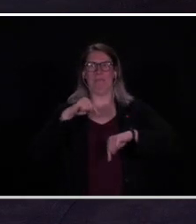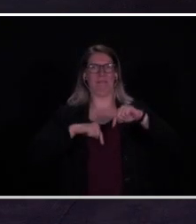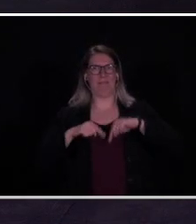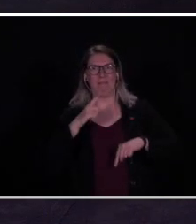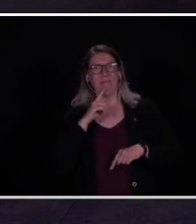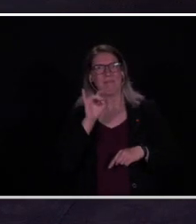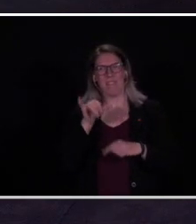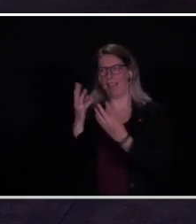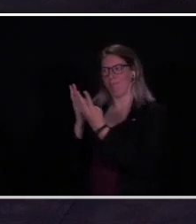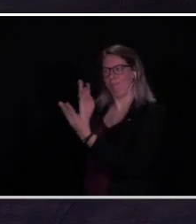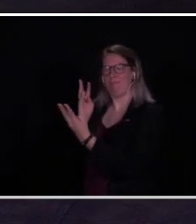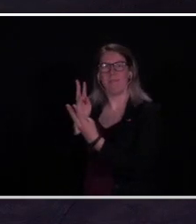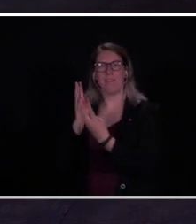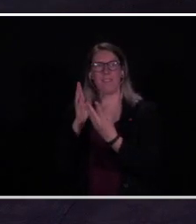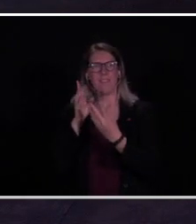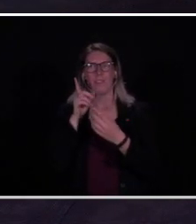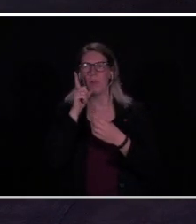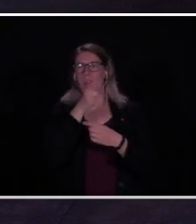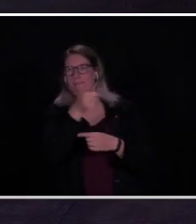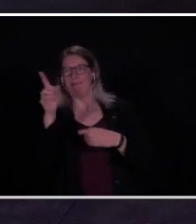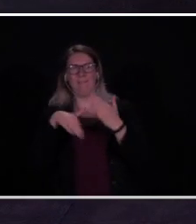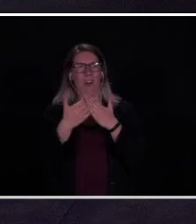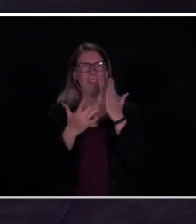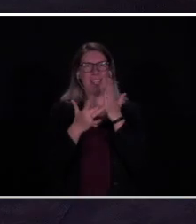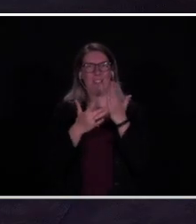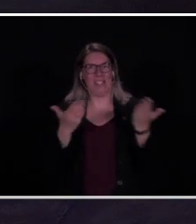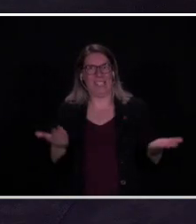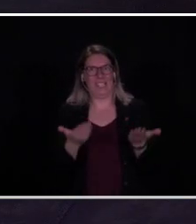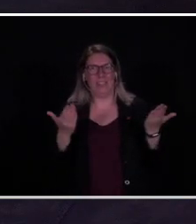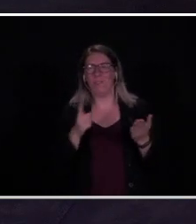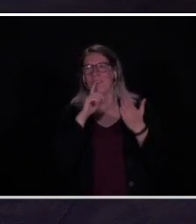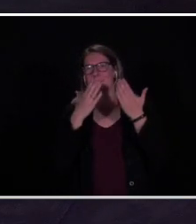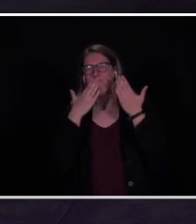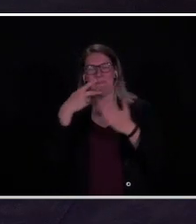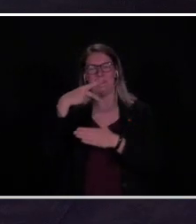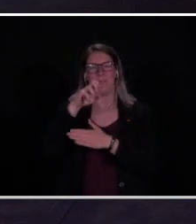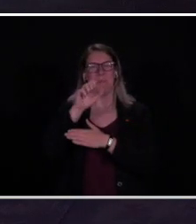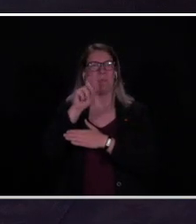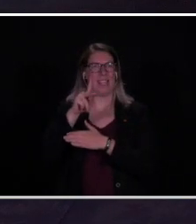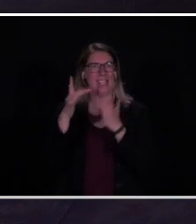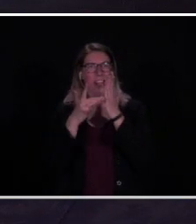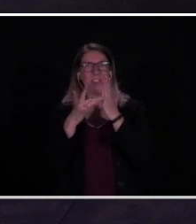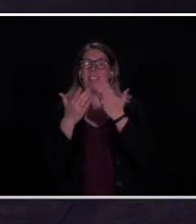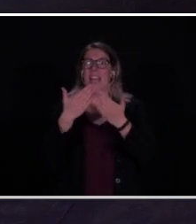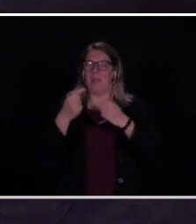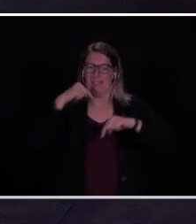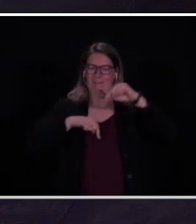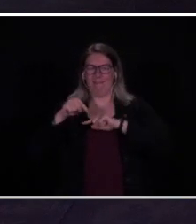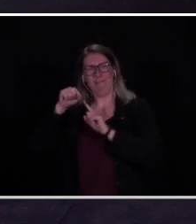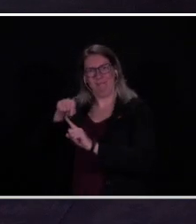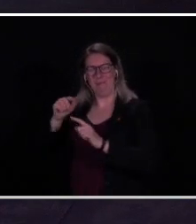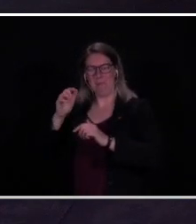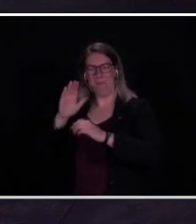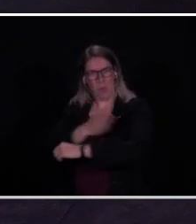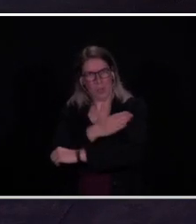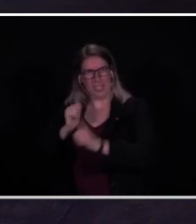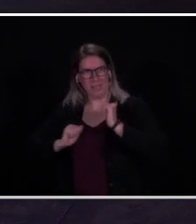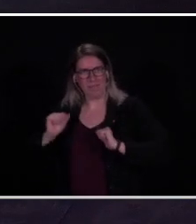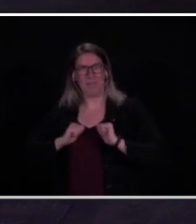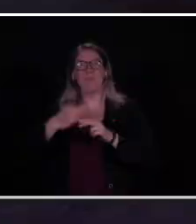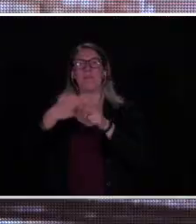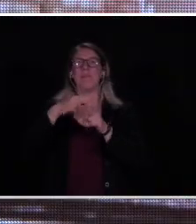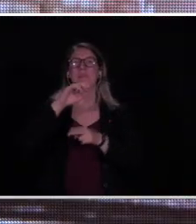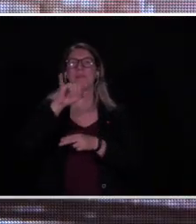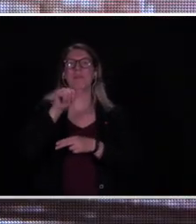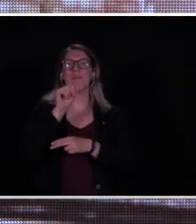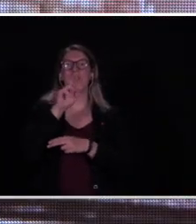are the guys who are presenting all of the technology here for us today, so our thanks to them. All right, back to music now. North Vancouver's Jarrett